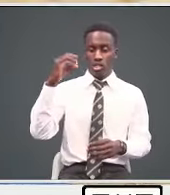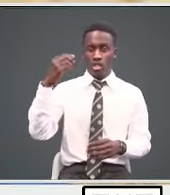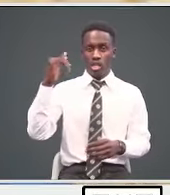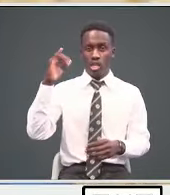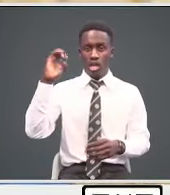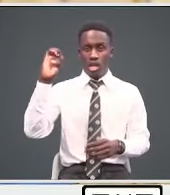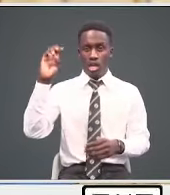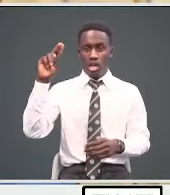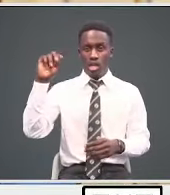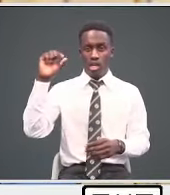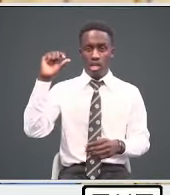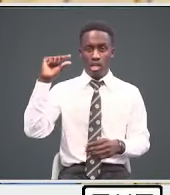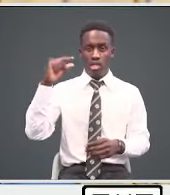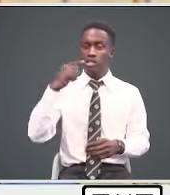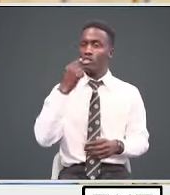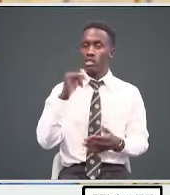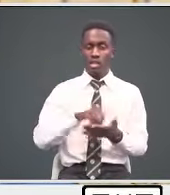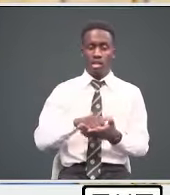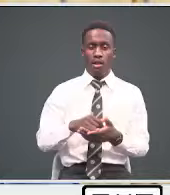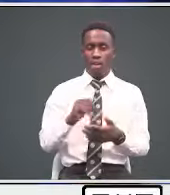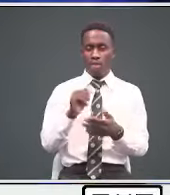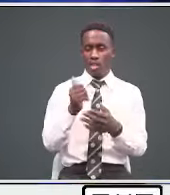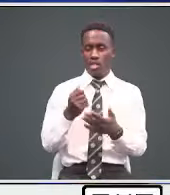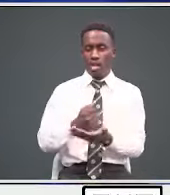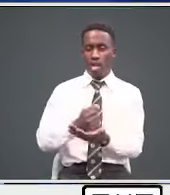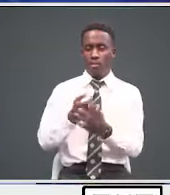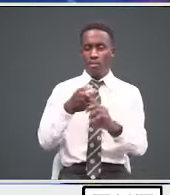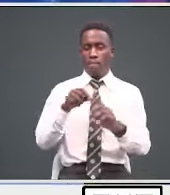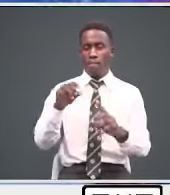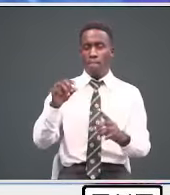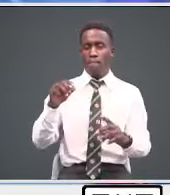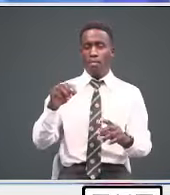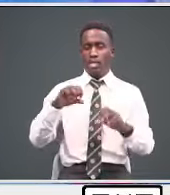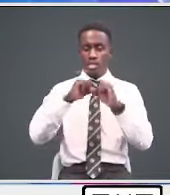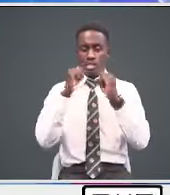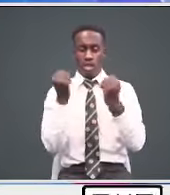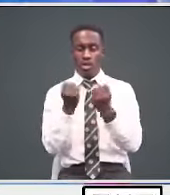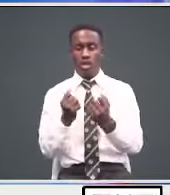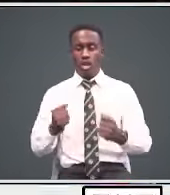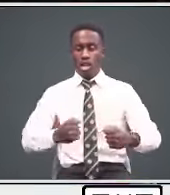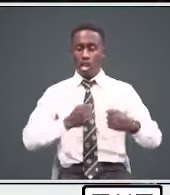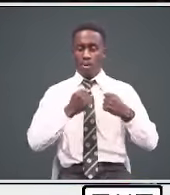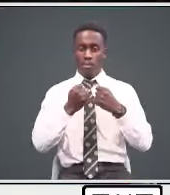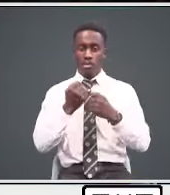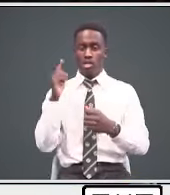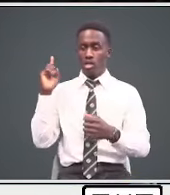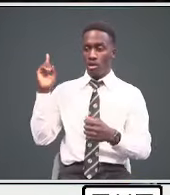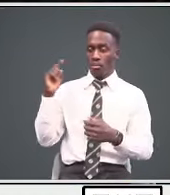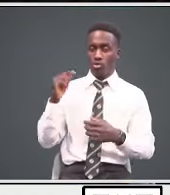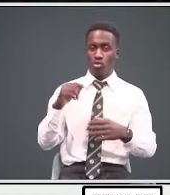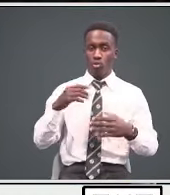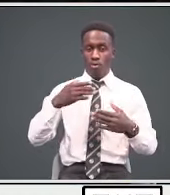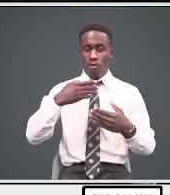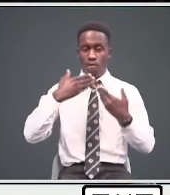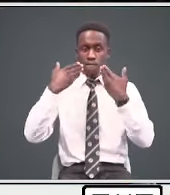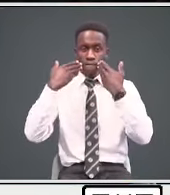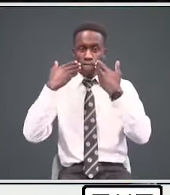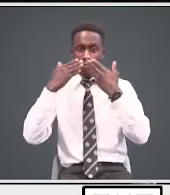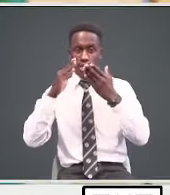2011, says that financial help from Metropolitan Sacco enabled him to complete his bachelor's degree at the University of